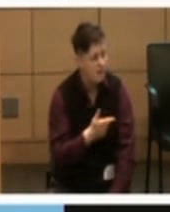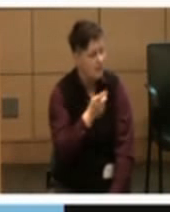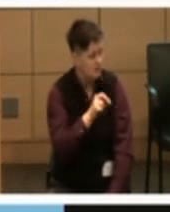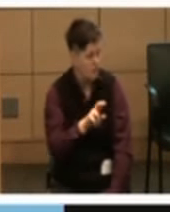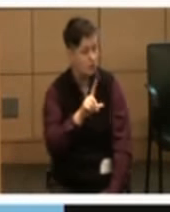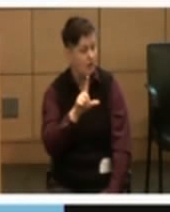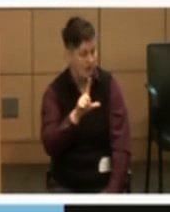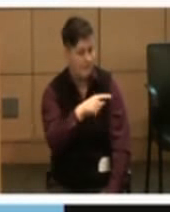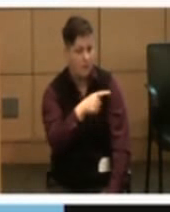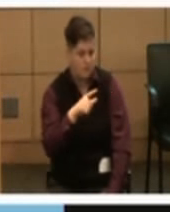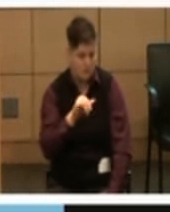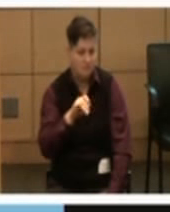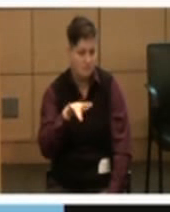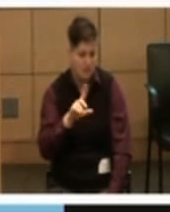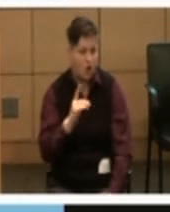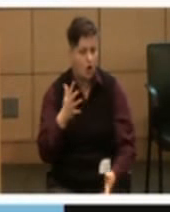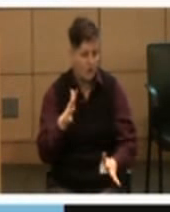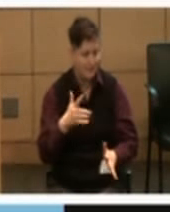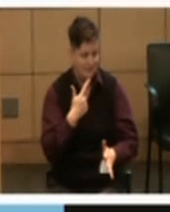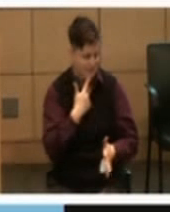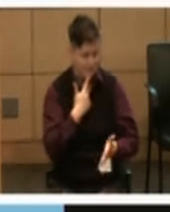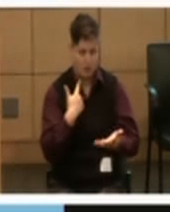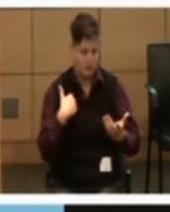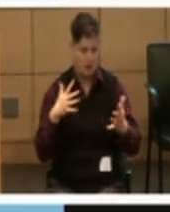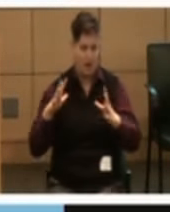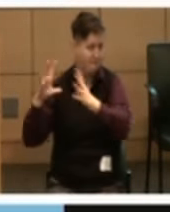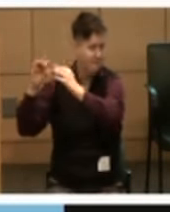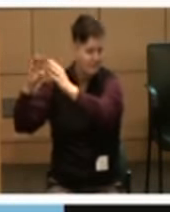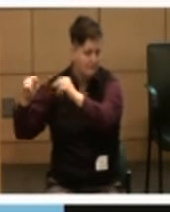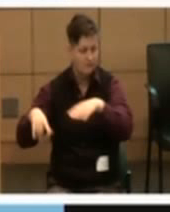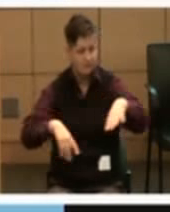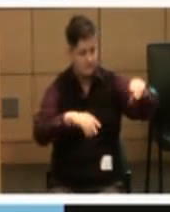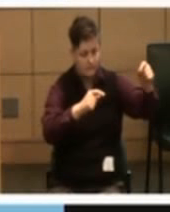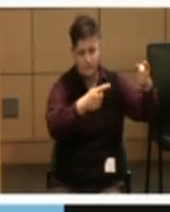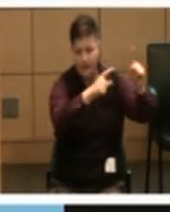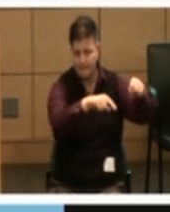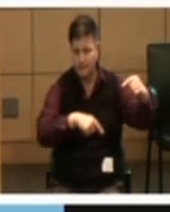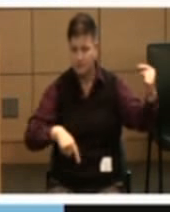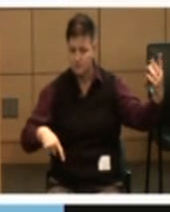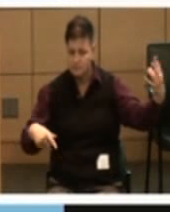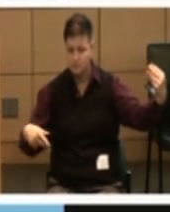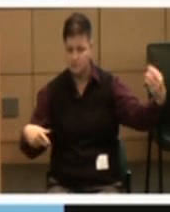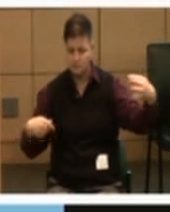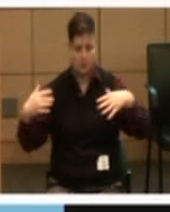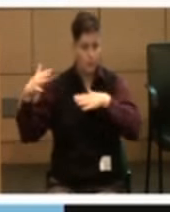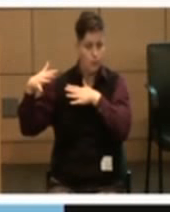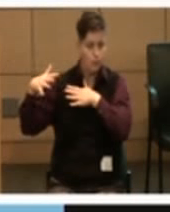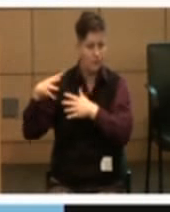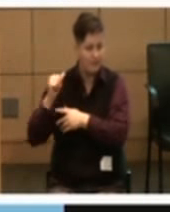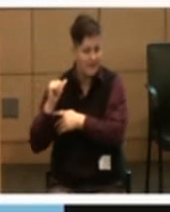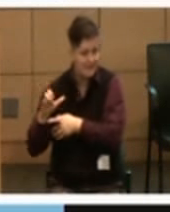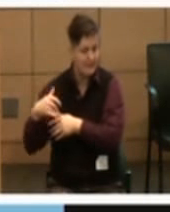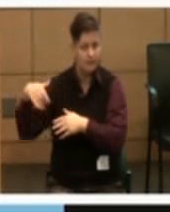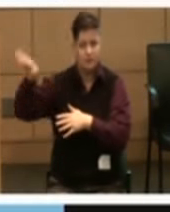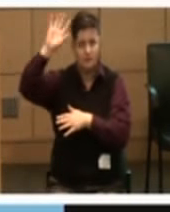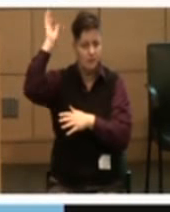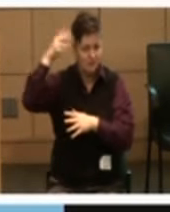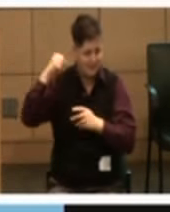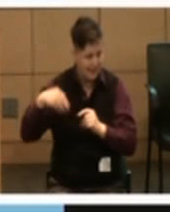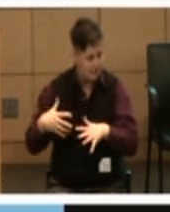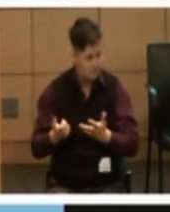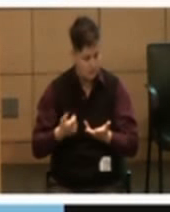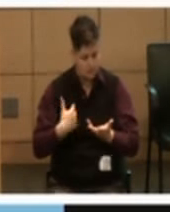sources in children's environments. So what are we doing that's going to help us predict how these children are